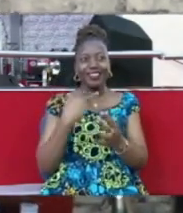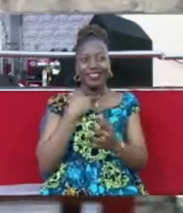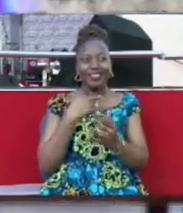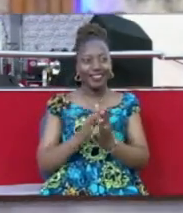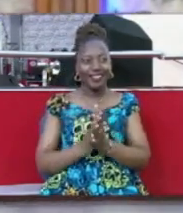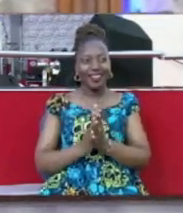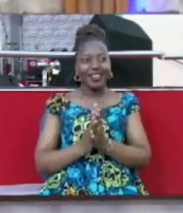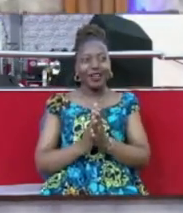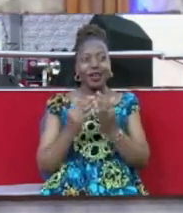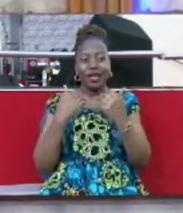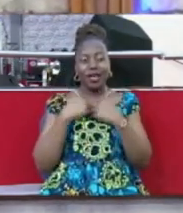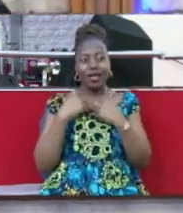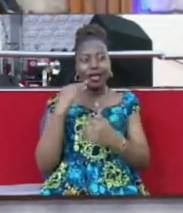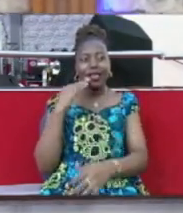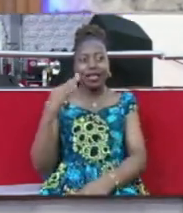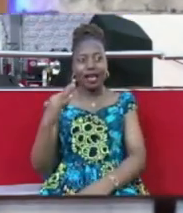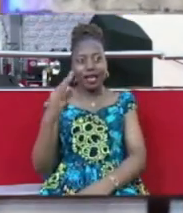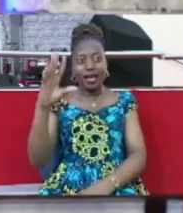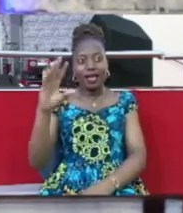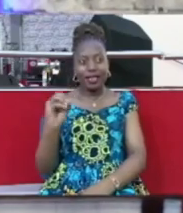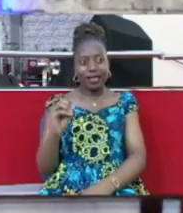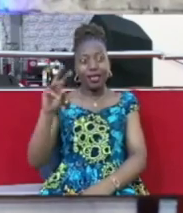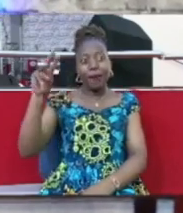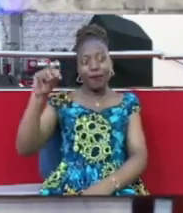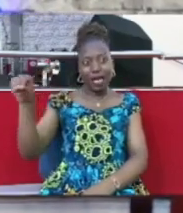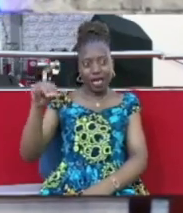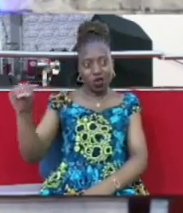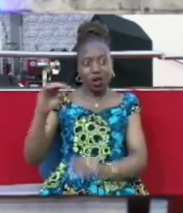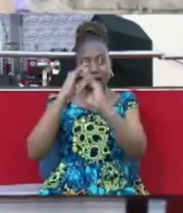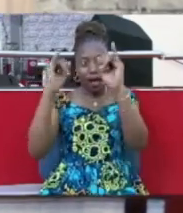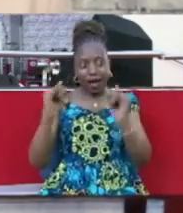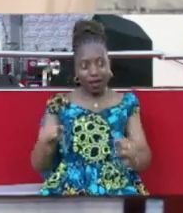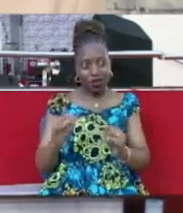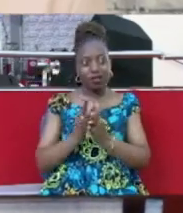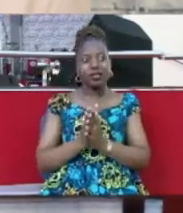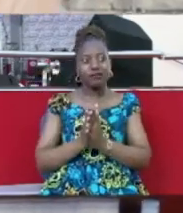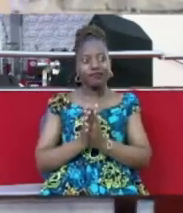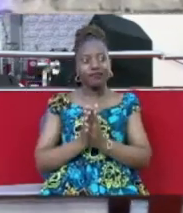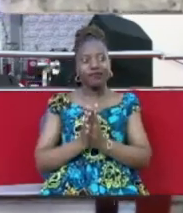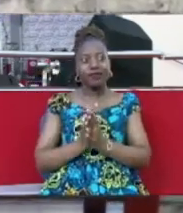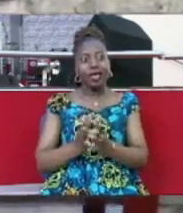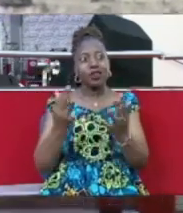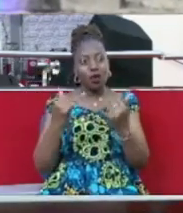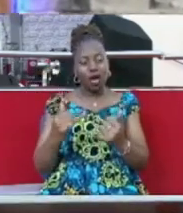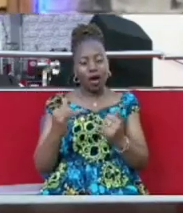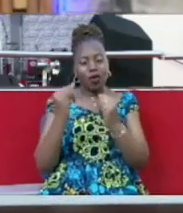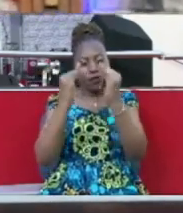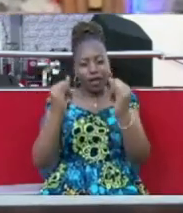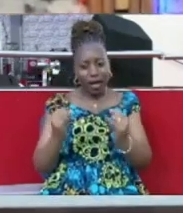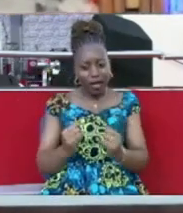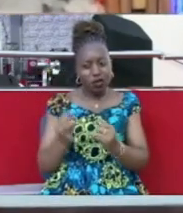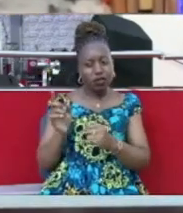330 million gods. Praise the name of the Lord. Amen. Now, decree and declare safety.